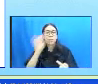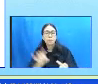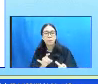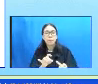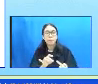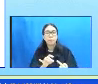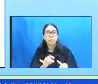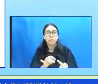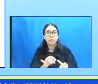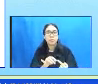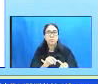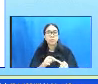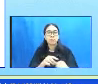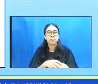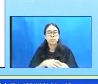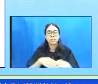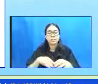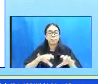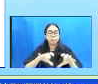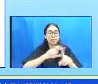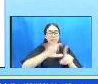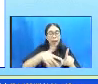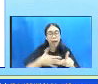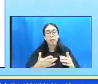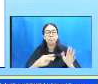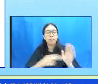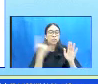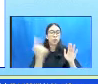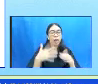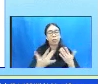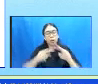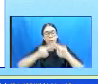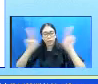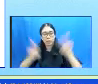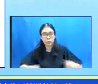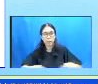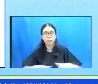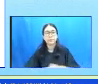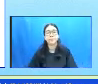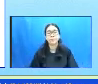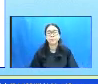And ultimately, this is crucial to arrive at climate solutions that work